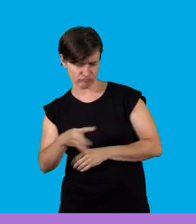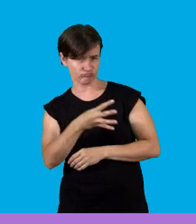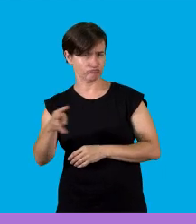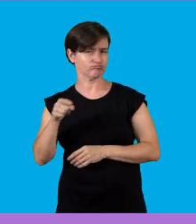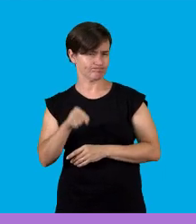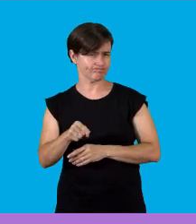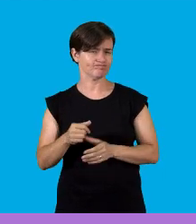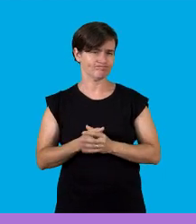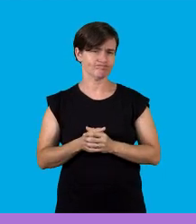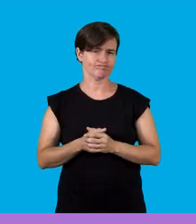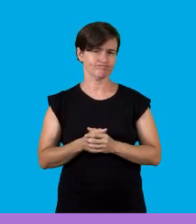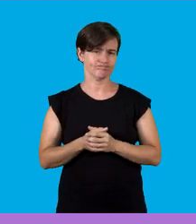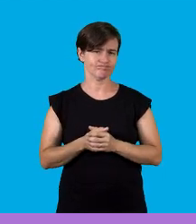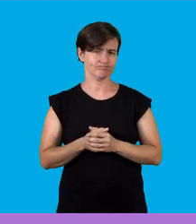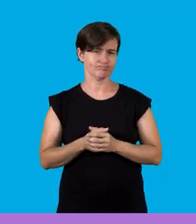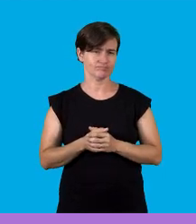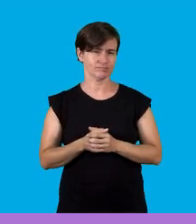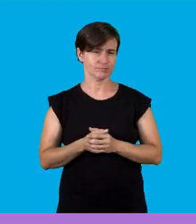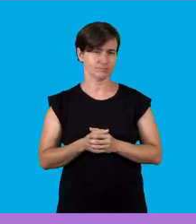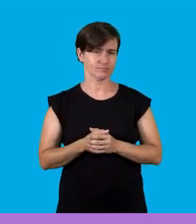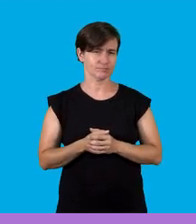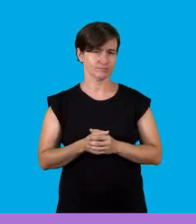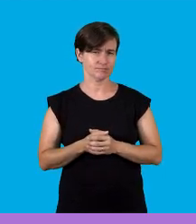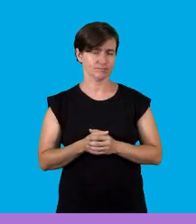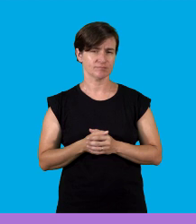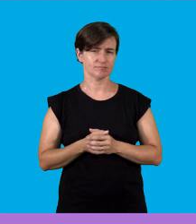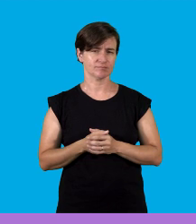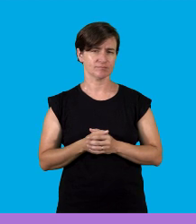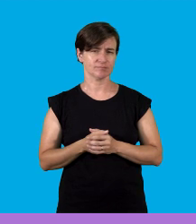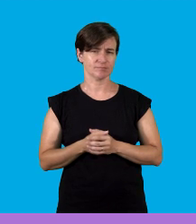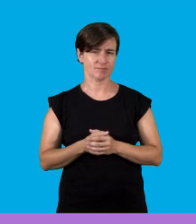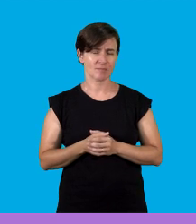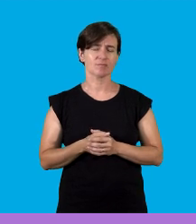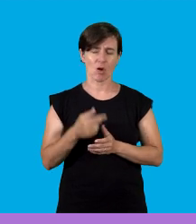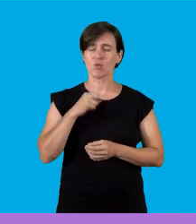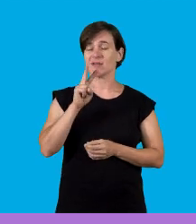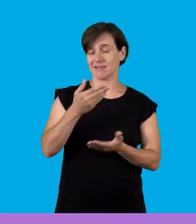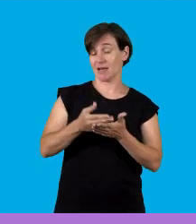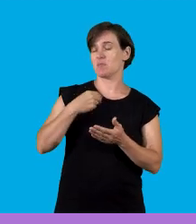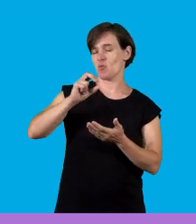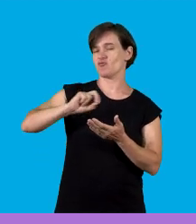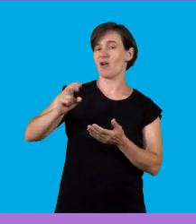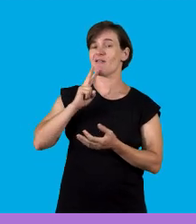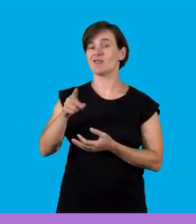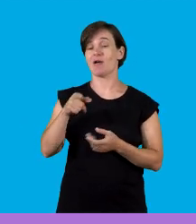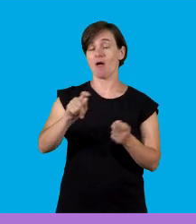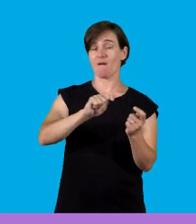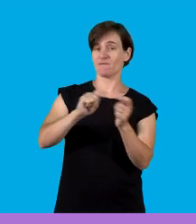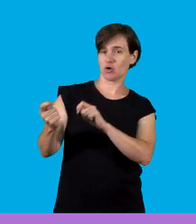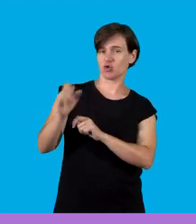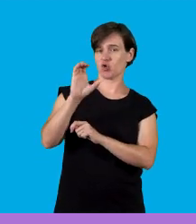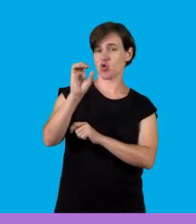diagram. So looking at this diagram that's given, we can clearly see that this is and I'll write the answer here,